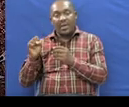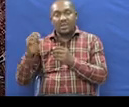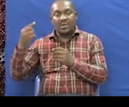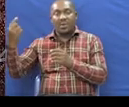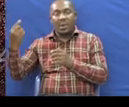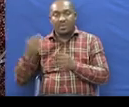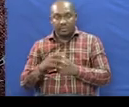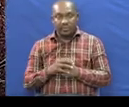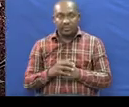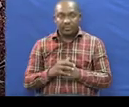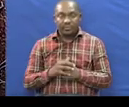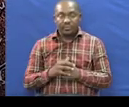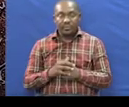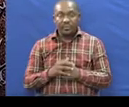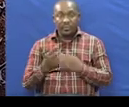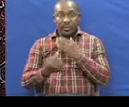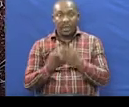3d9